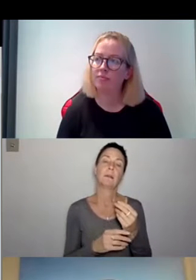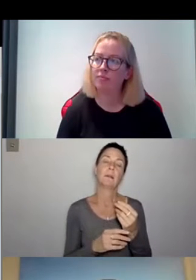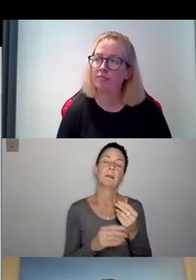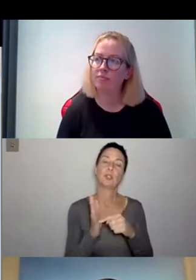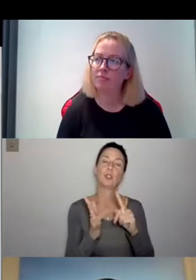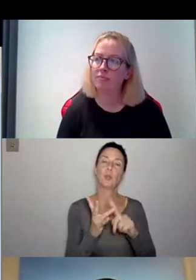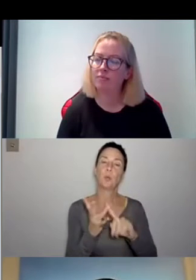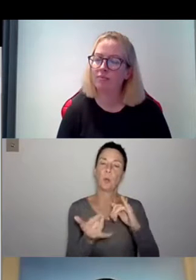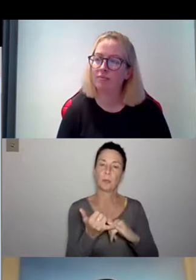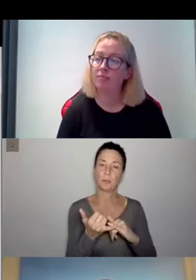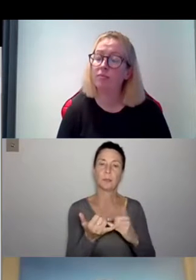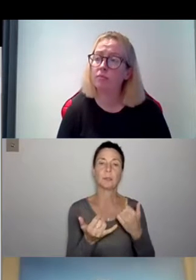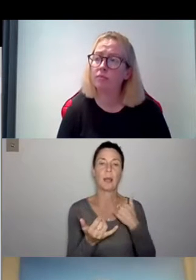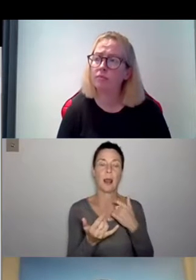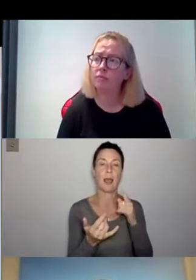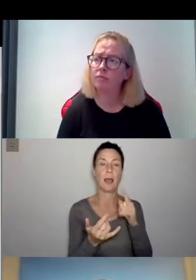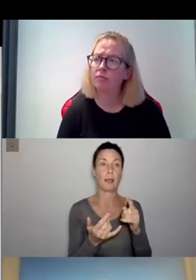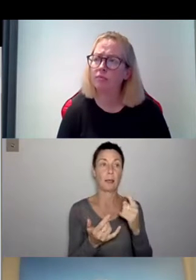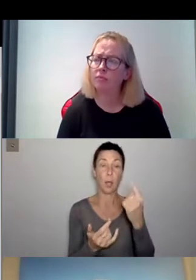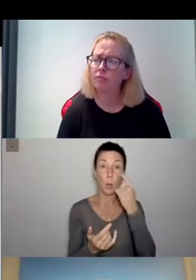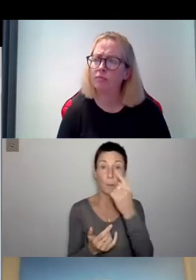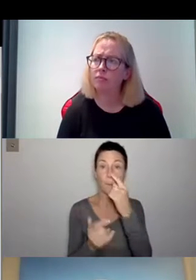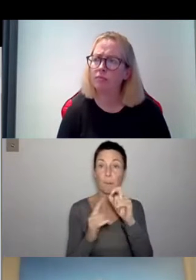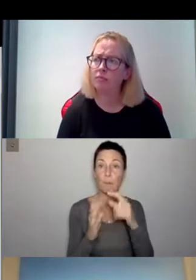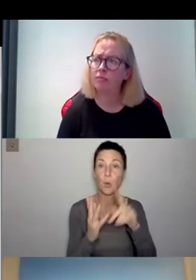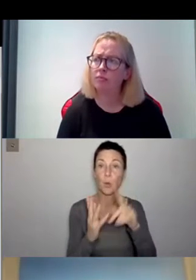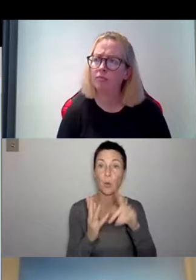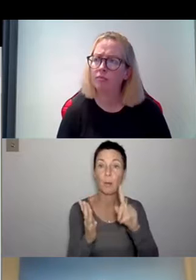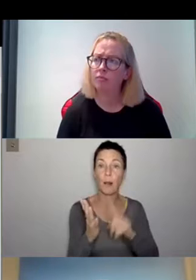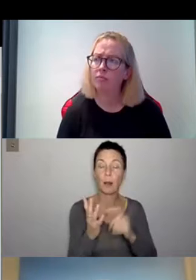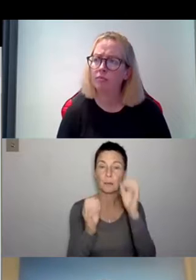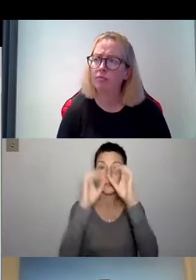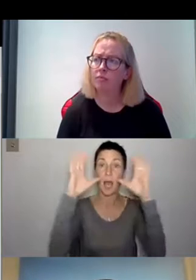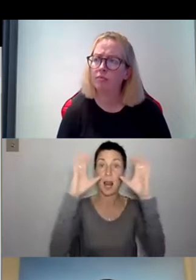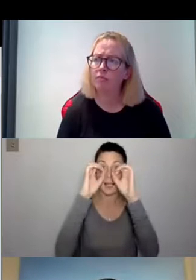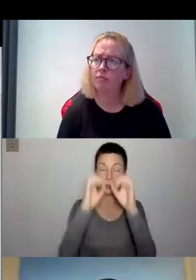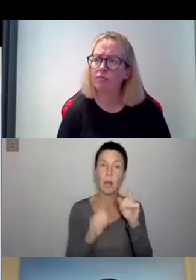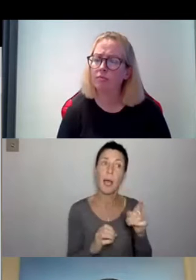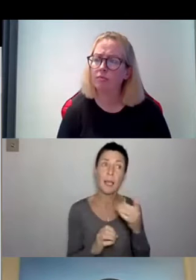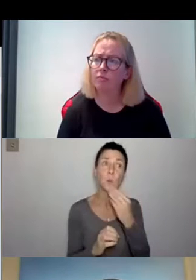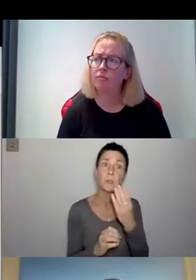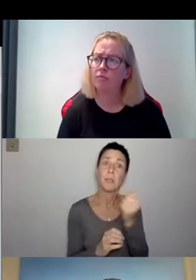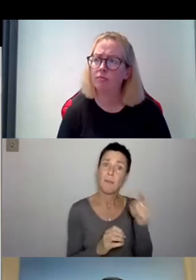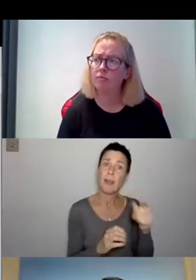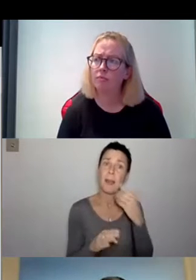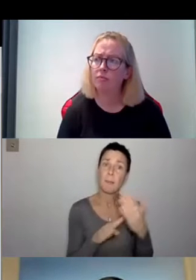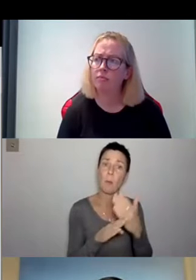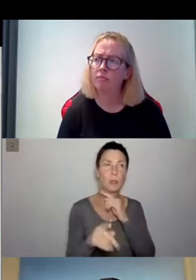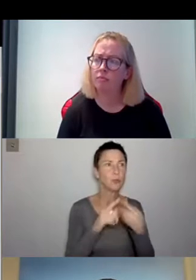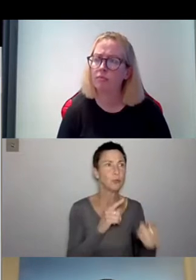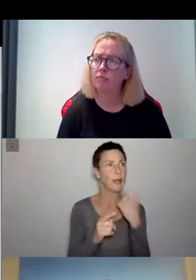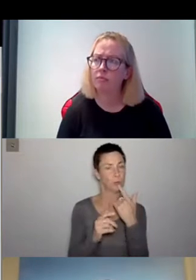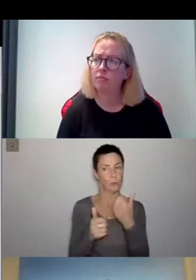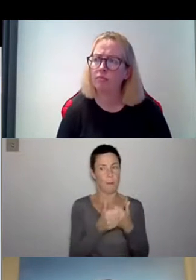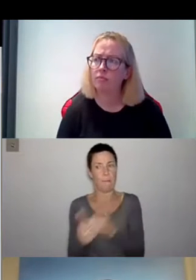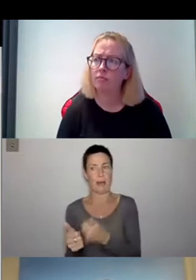can do pupil dilation. And I did a little bit of that in my work to try and validate what I was finding